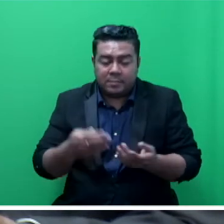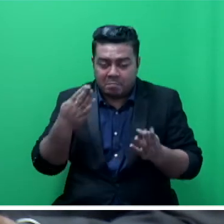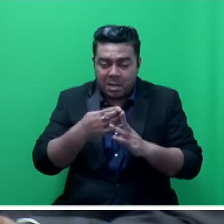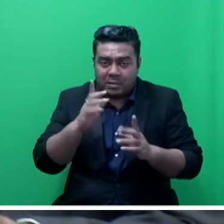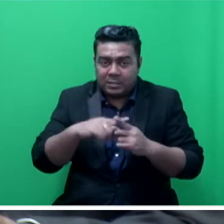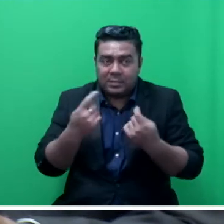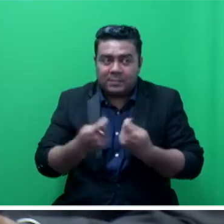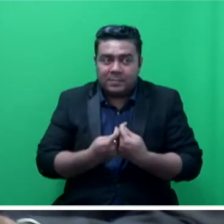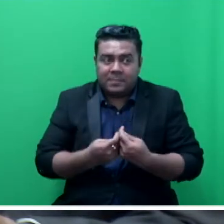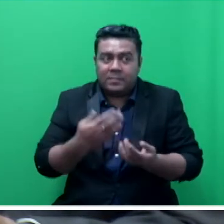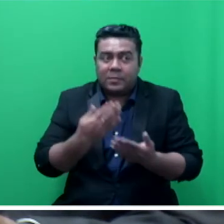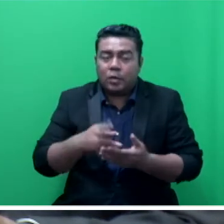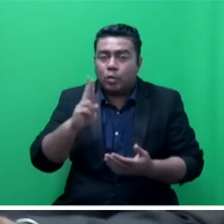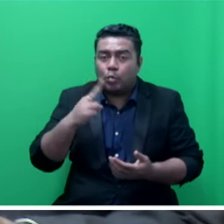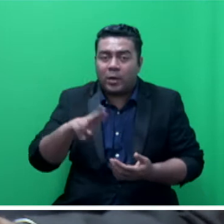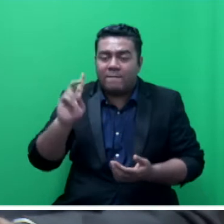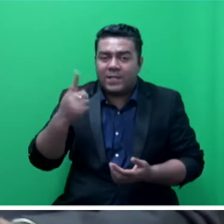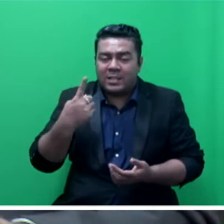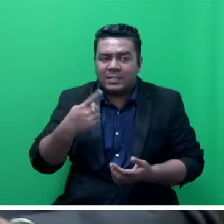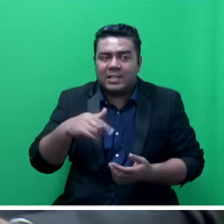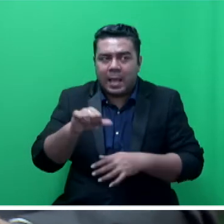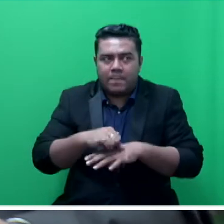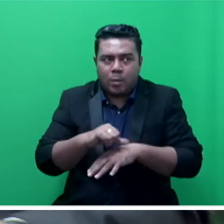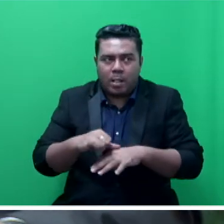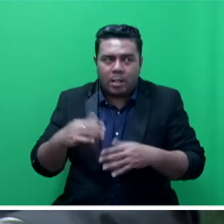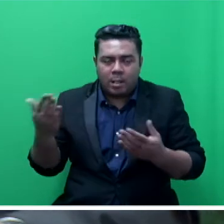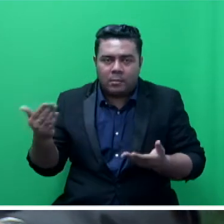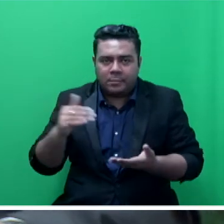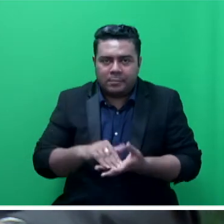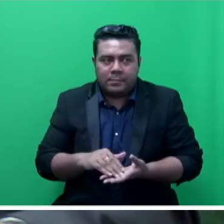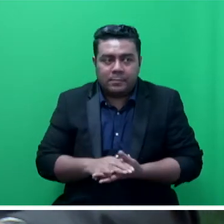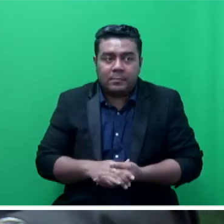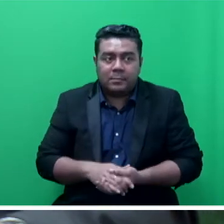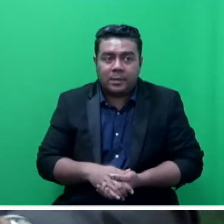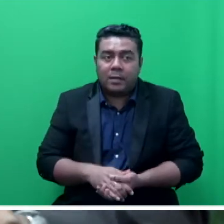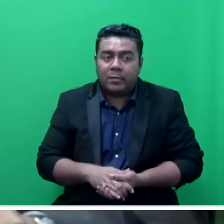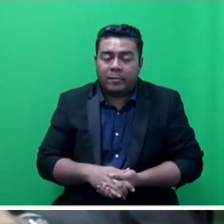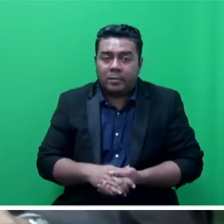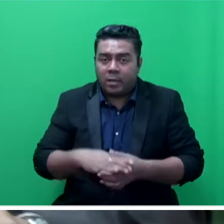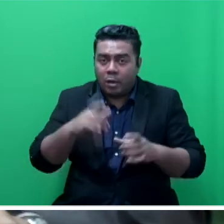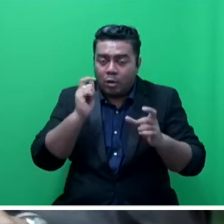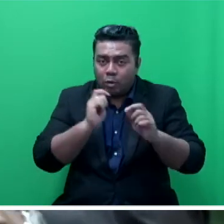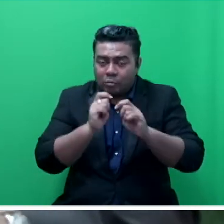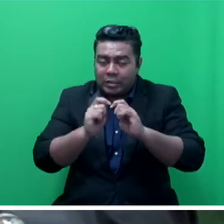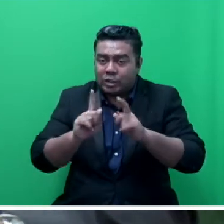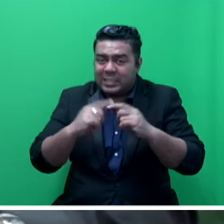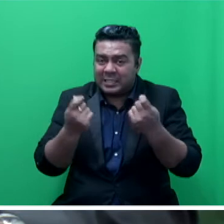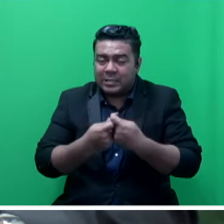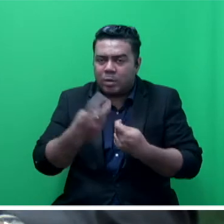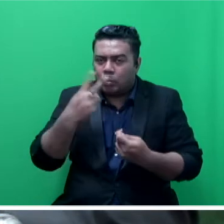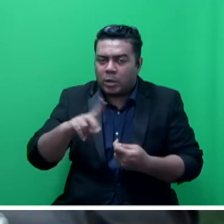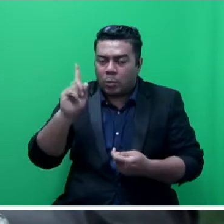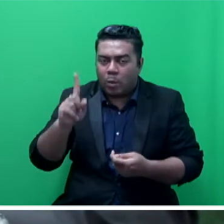be here on 21st April 2022. Mr. Speaker, sir, the main construction team comprises of